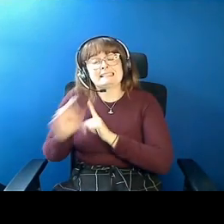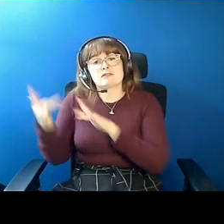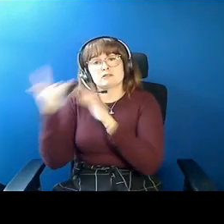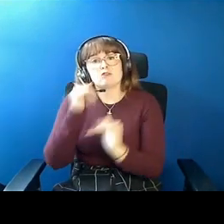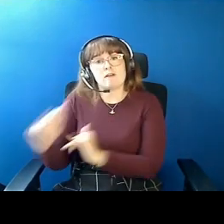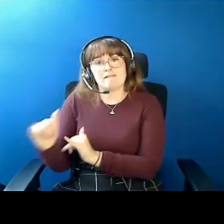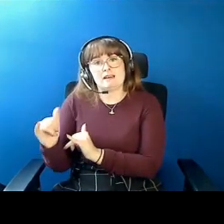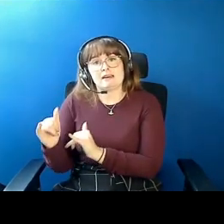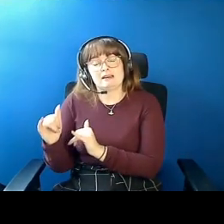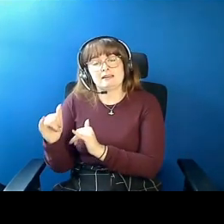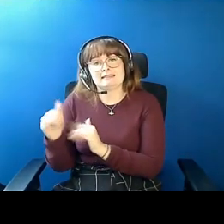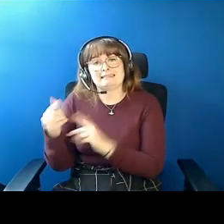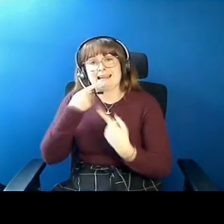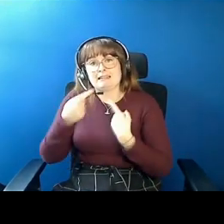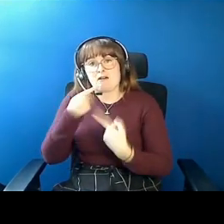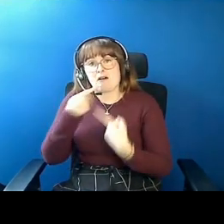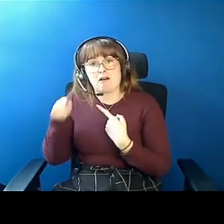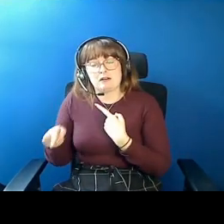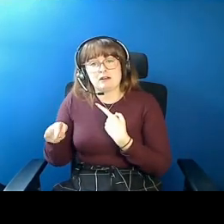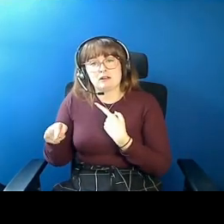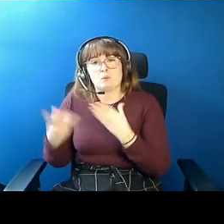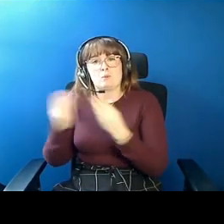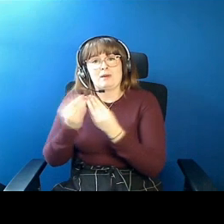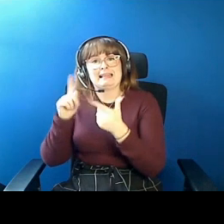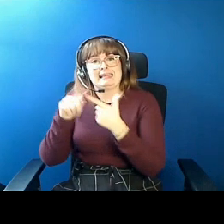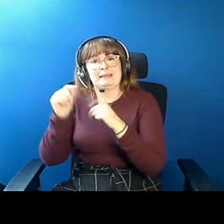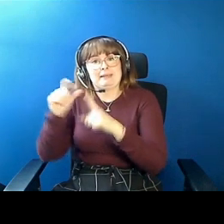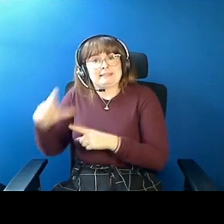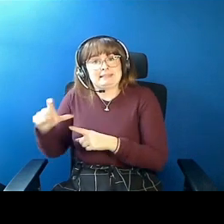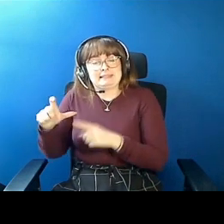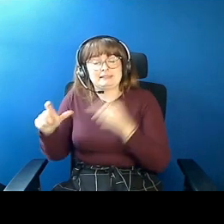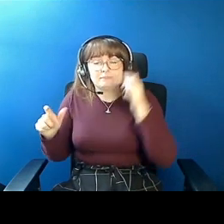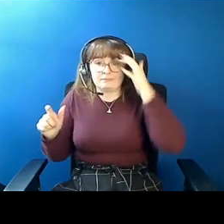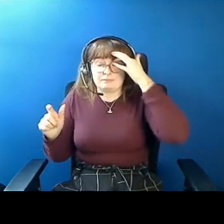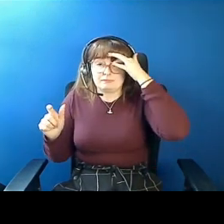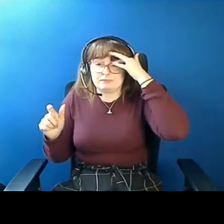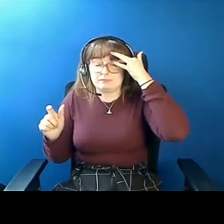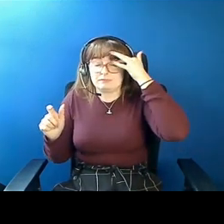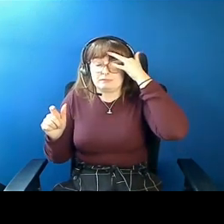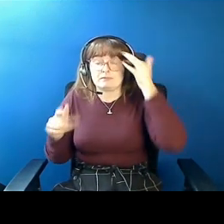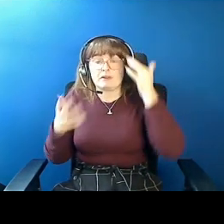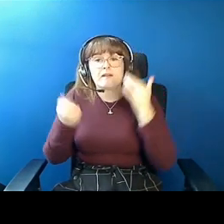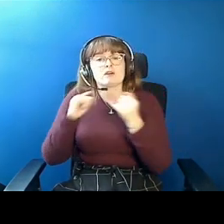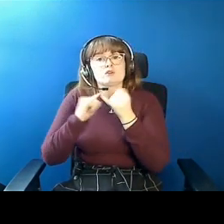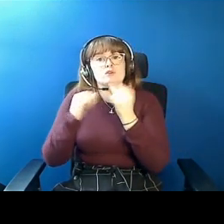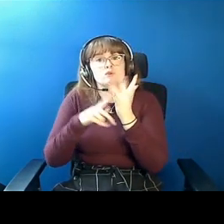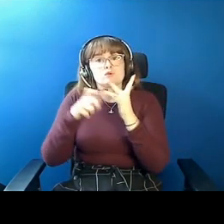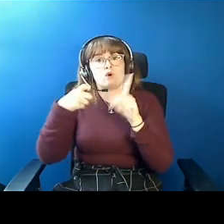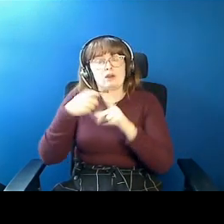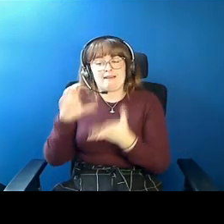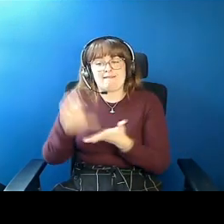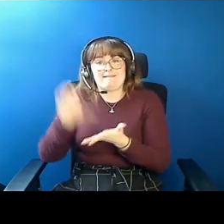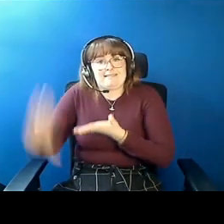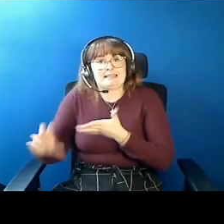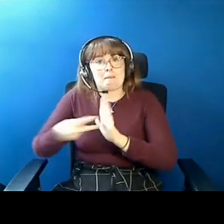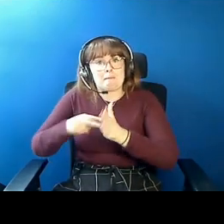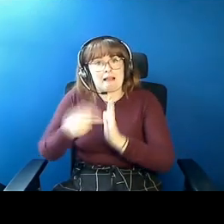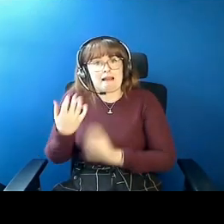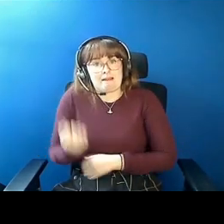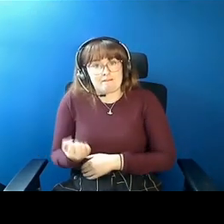behind an EPC. You've got things like the stock investment plans, so that you can look for opportunities